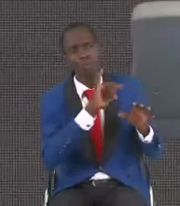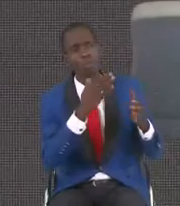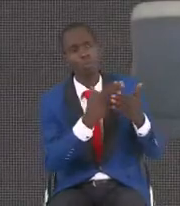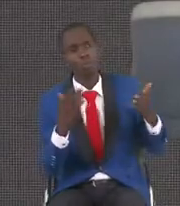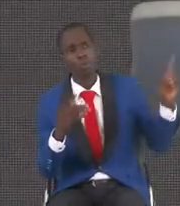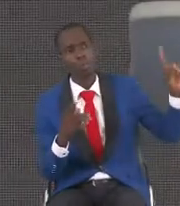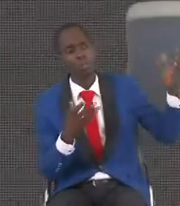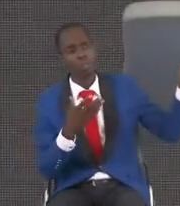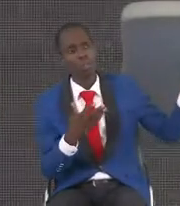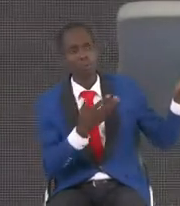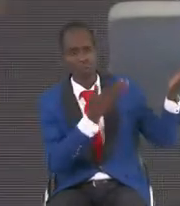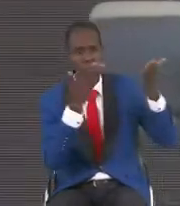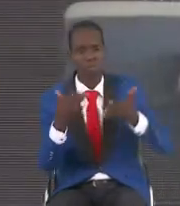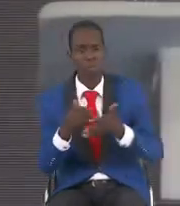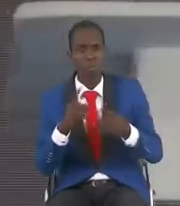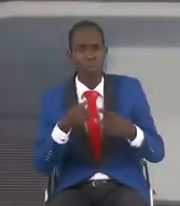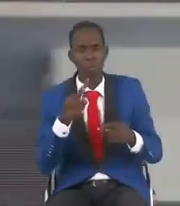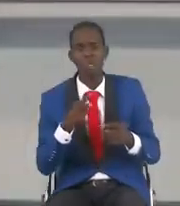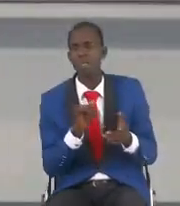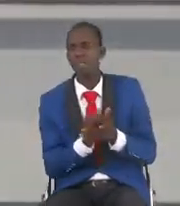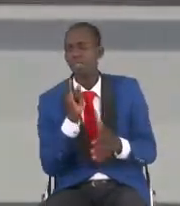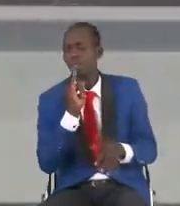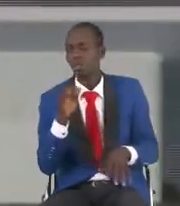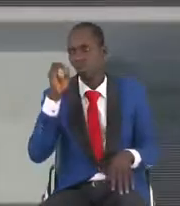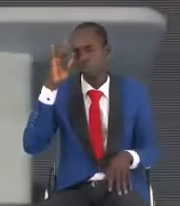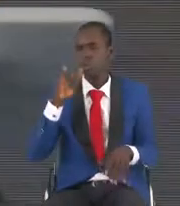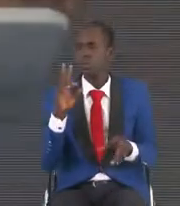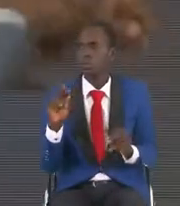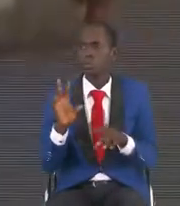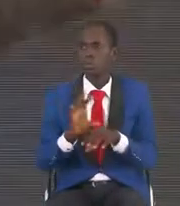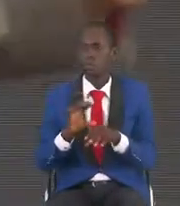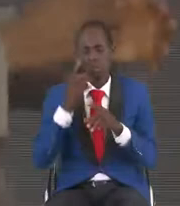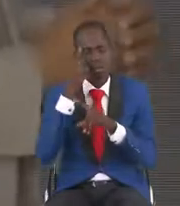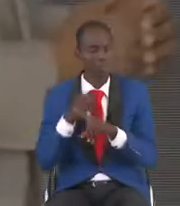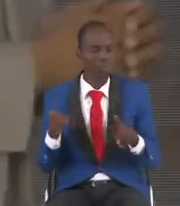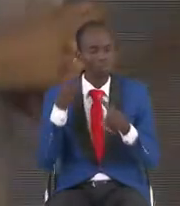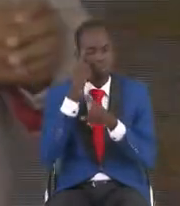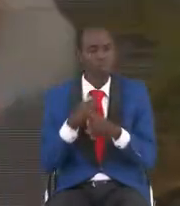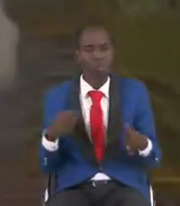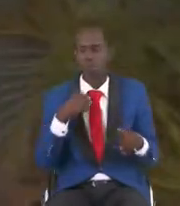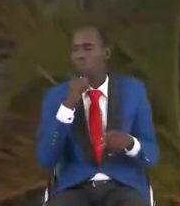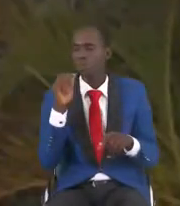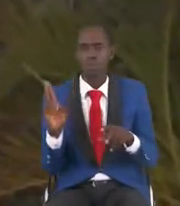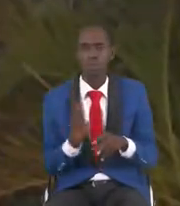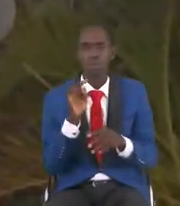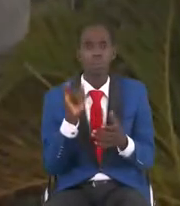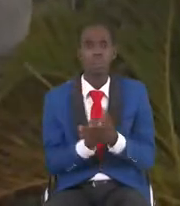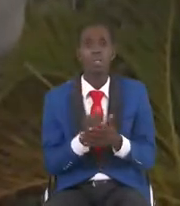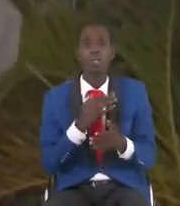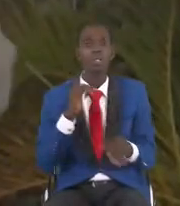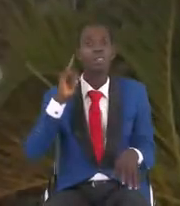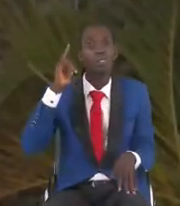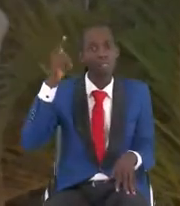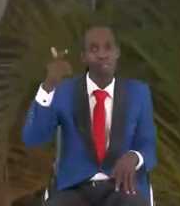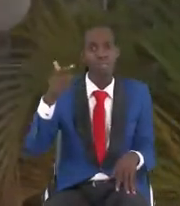do that in your sitting room. The church said, no, no, no, no. We're not going to use that. And then later they woke